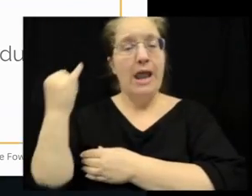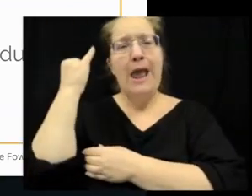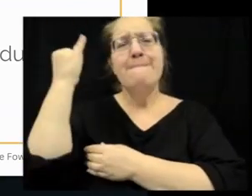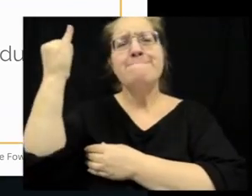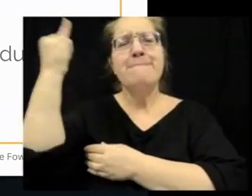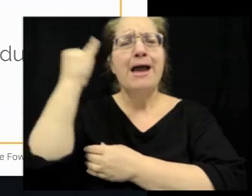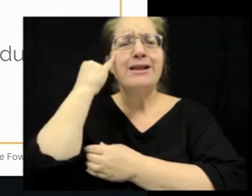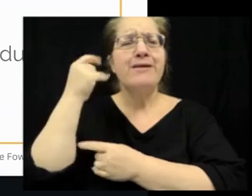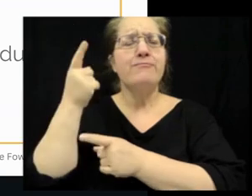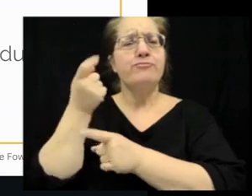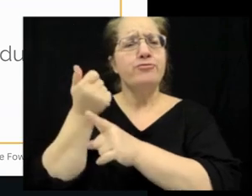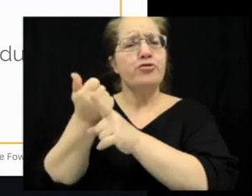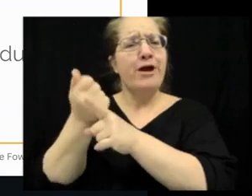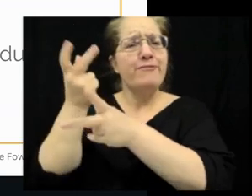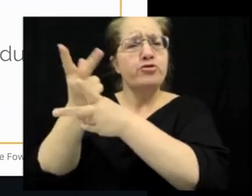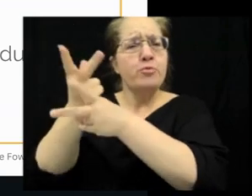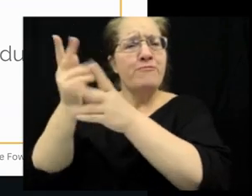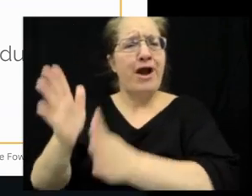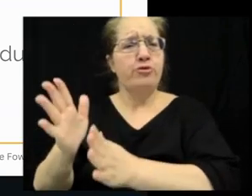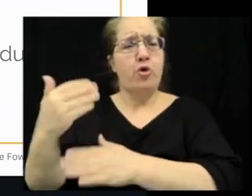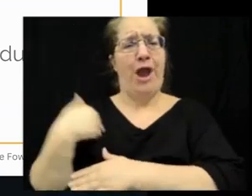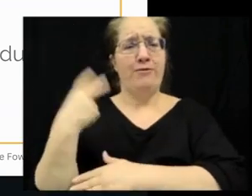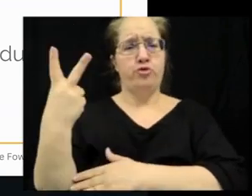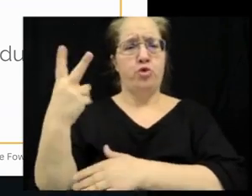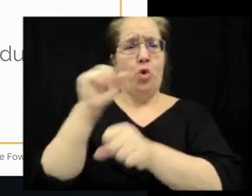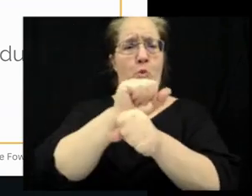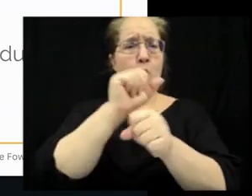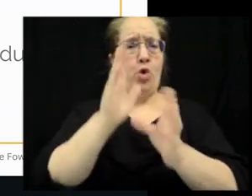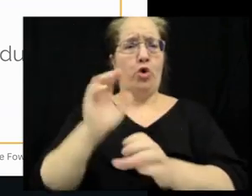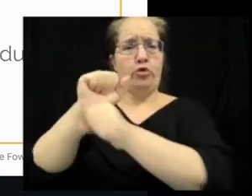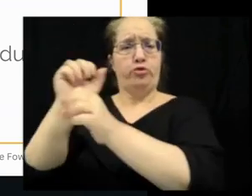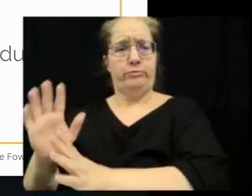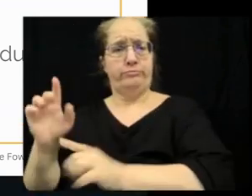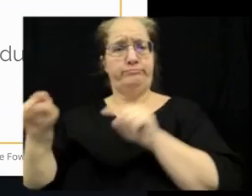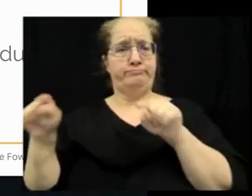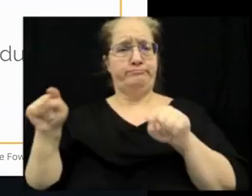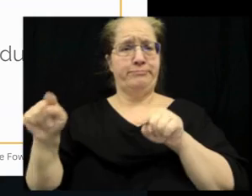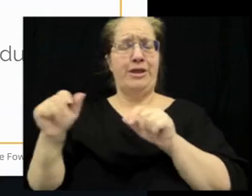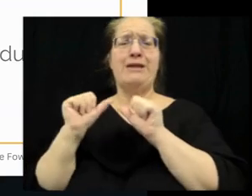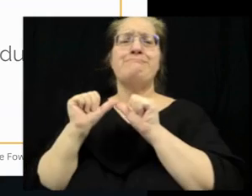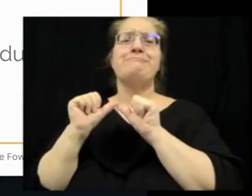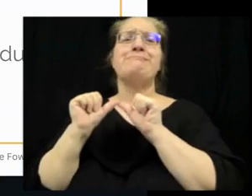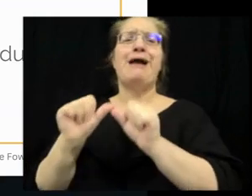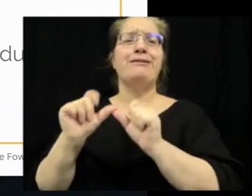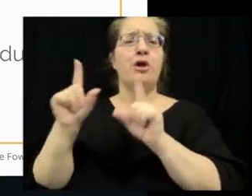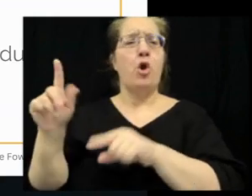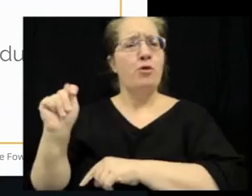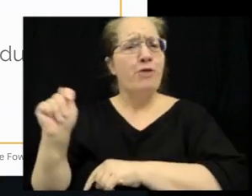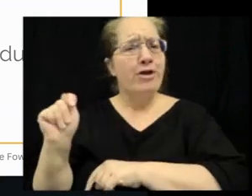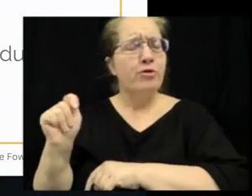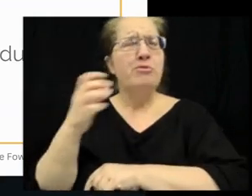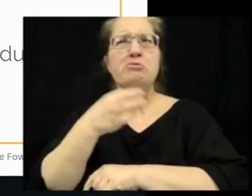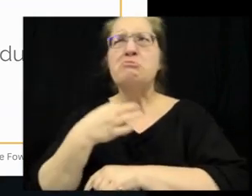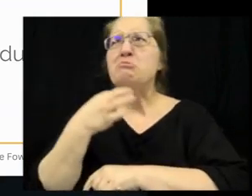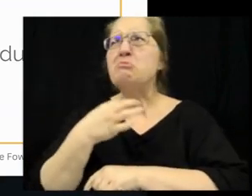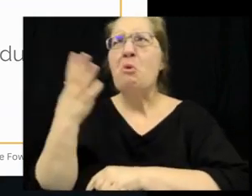if you were a supervisor and you had 2 employees and they were constantly using the restroom, and you wonder what in the